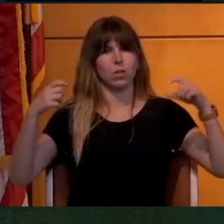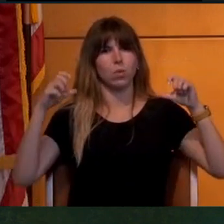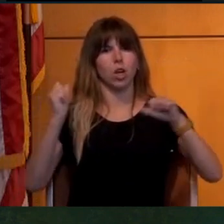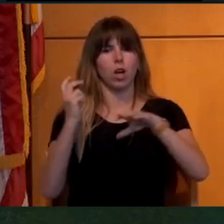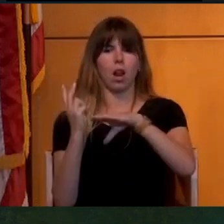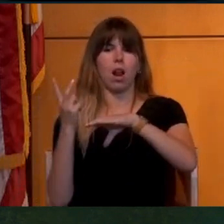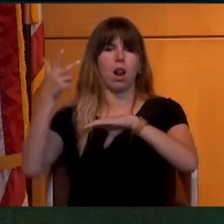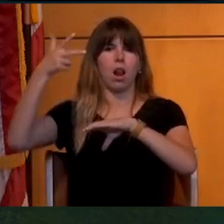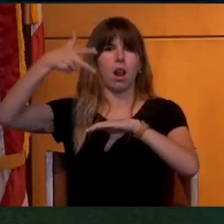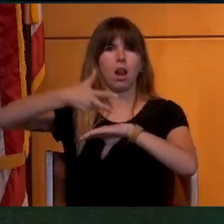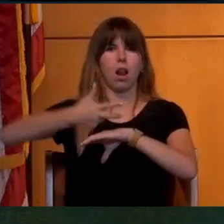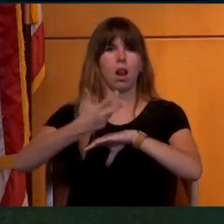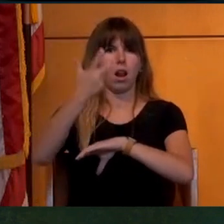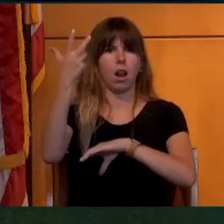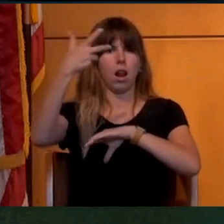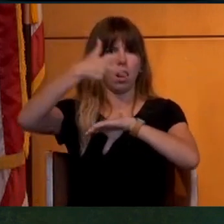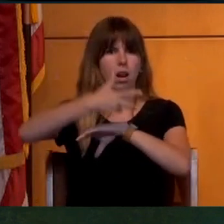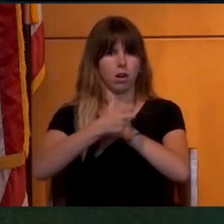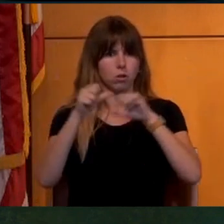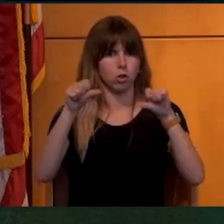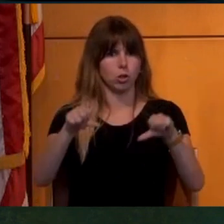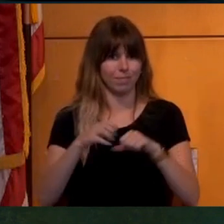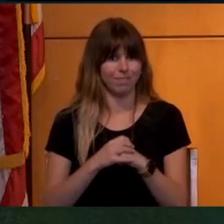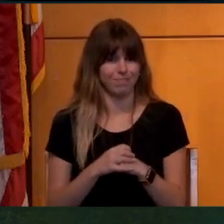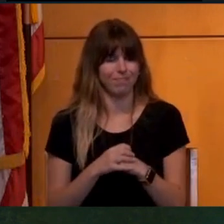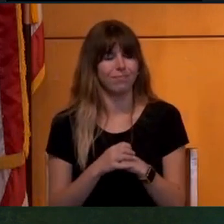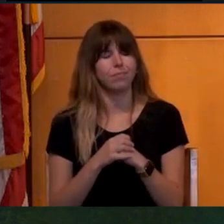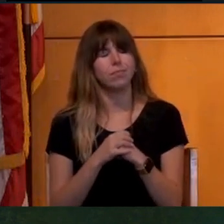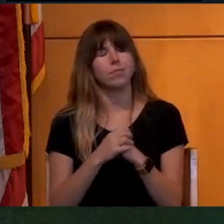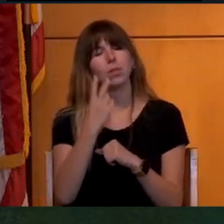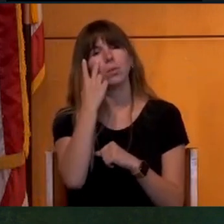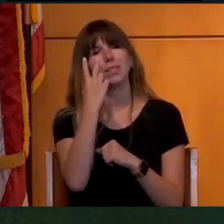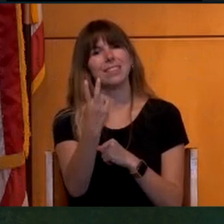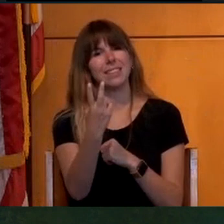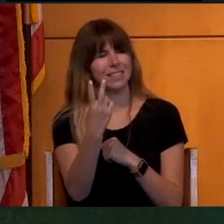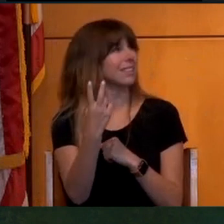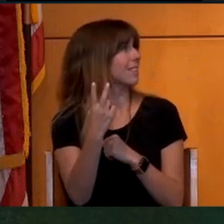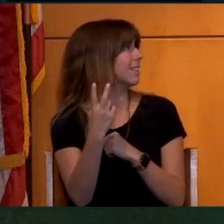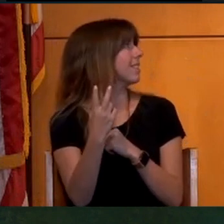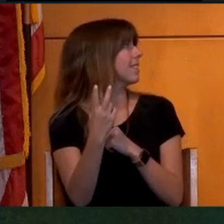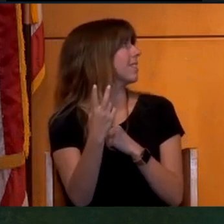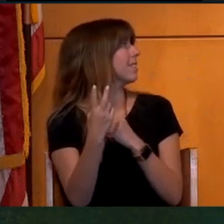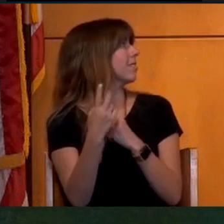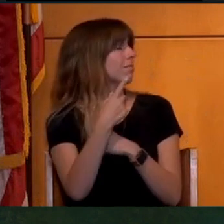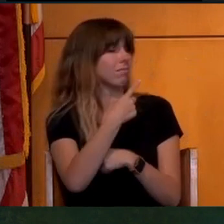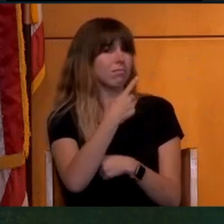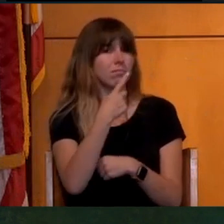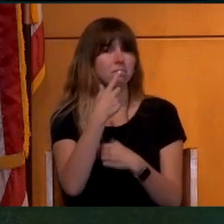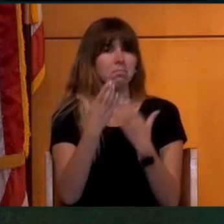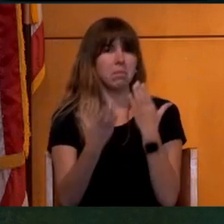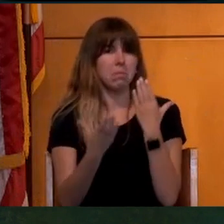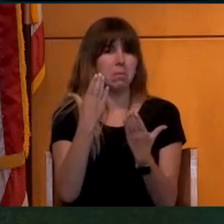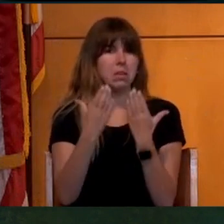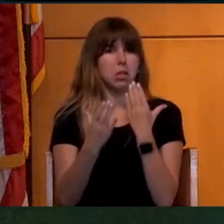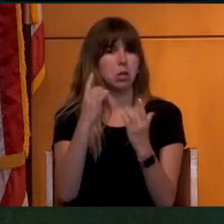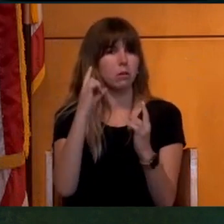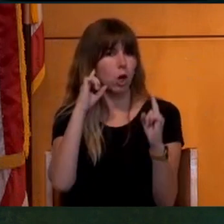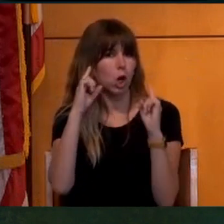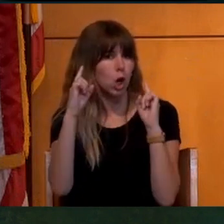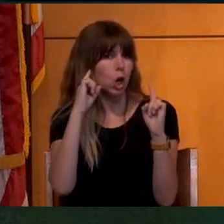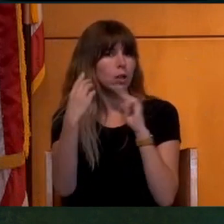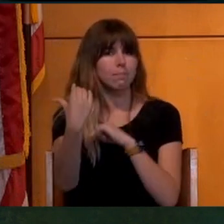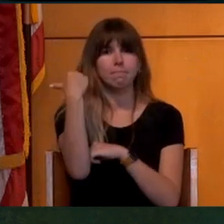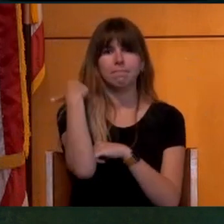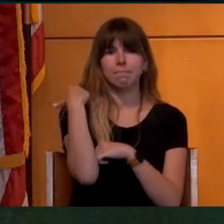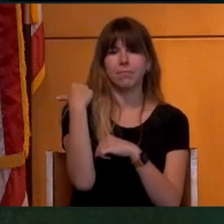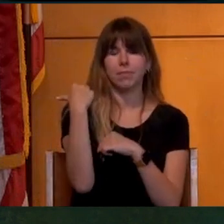This is a list of the science instruments. I'll click through these in the sake of time. You've probably heard in the past about the